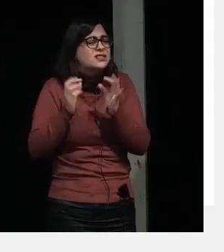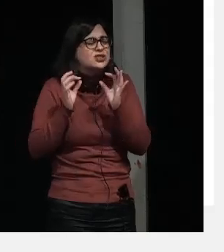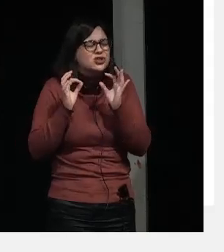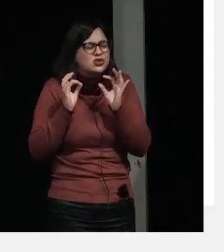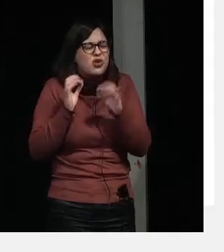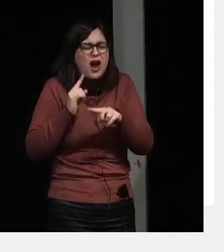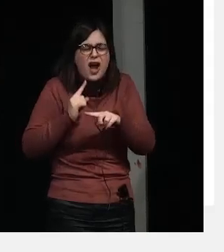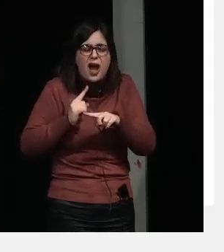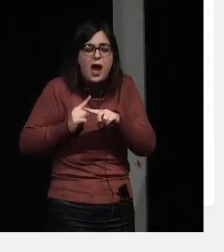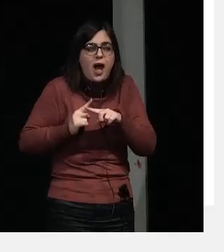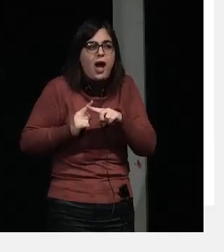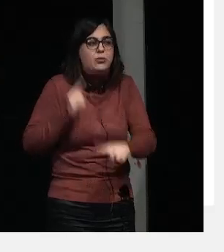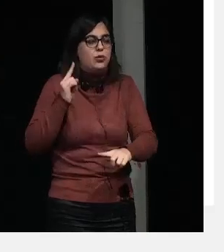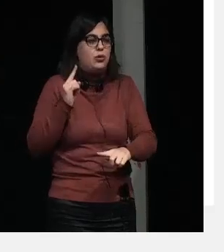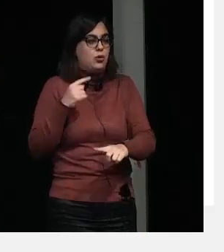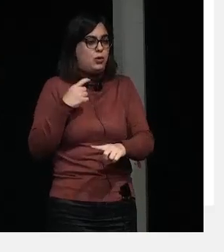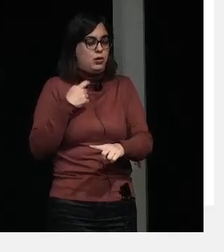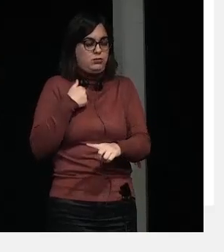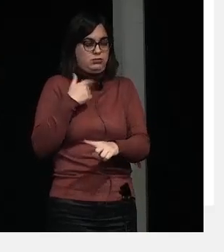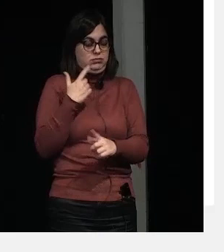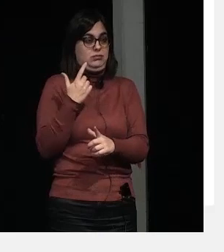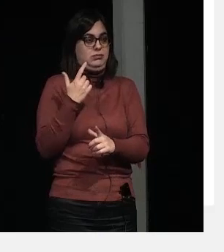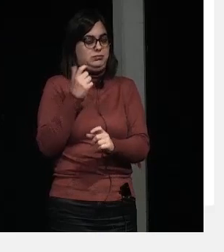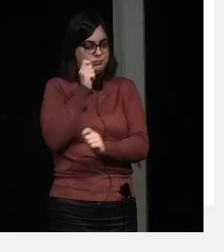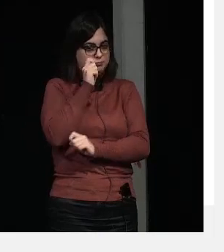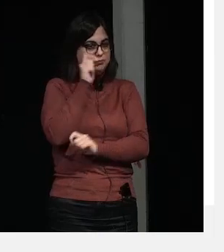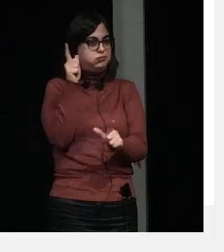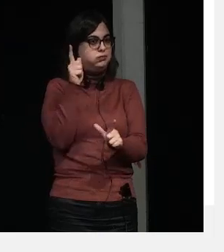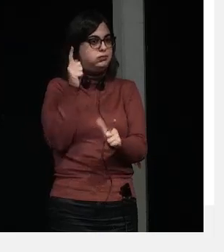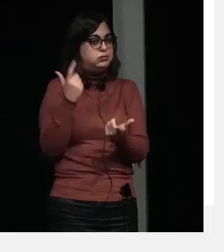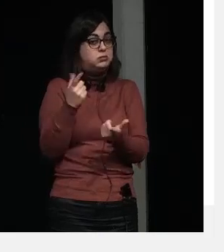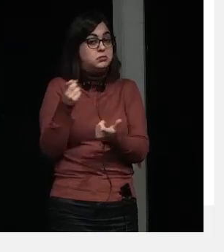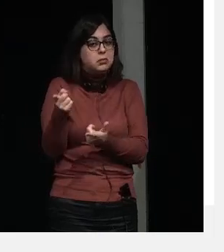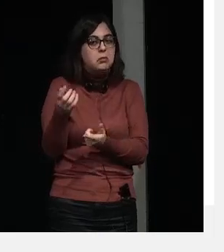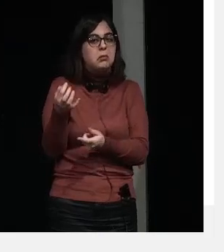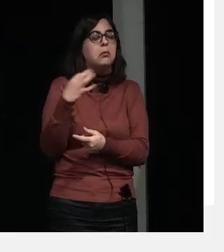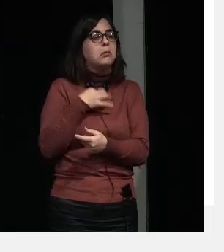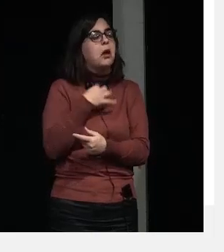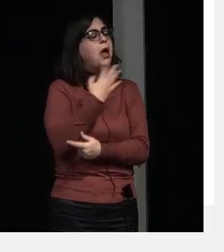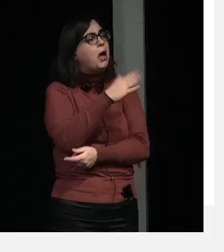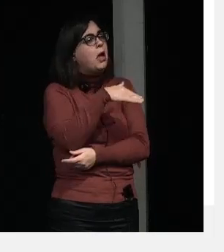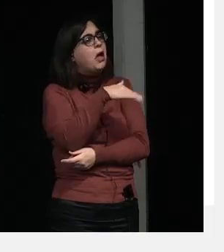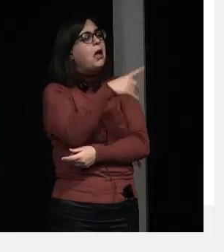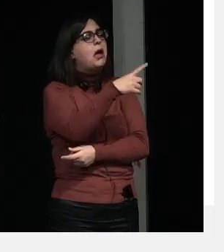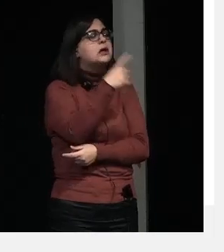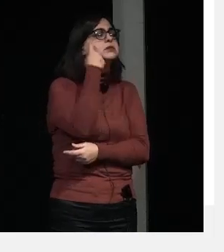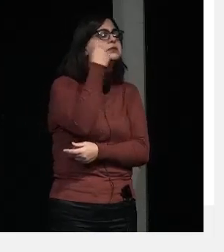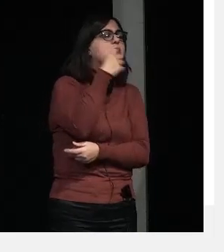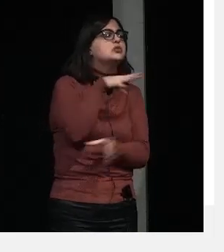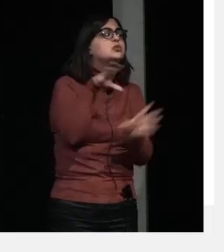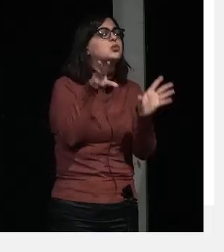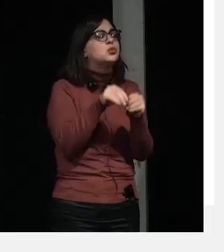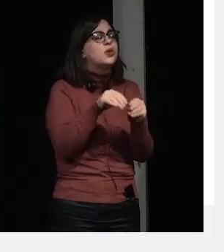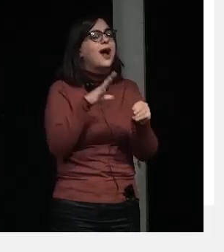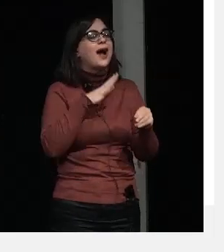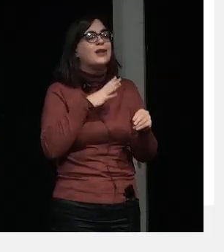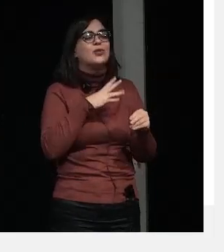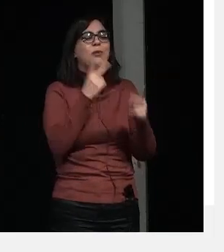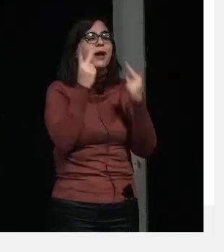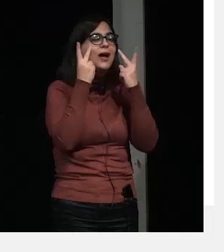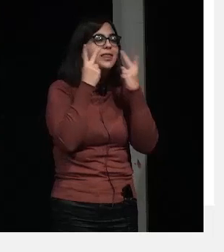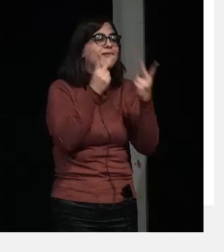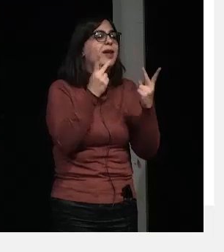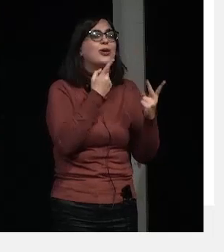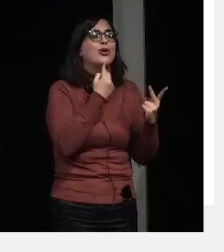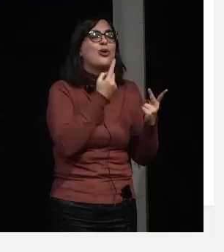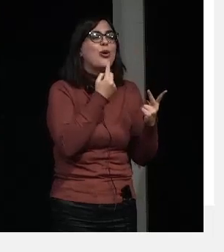I was talking to one of them and they were saying, well, you should check for color blindness, and you just take your phone